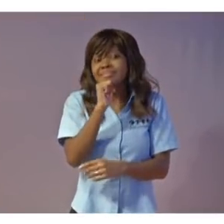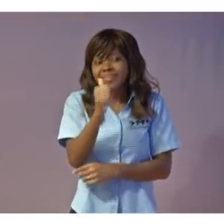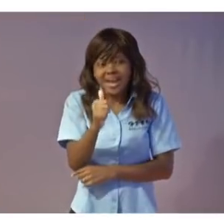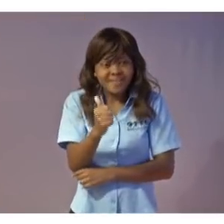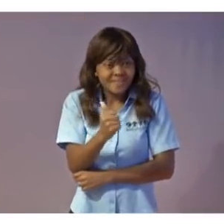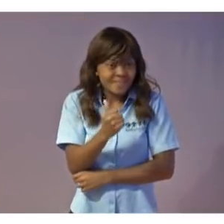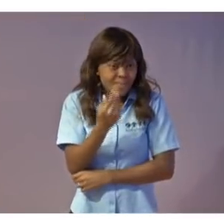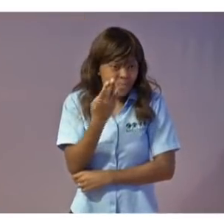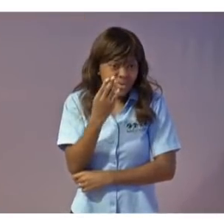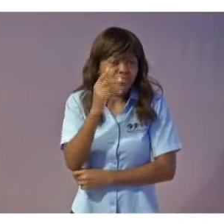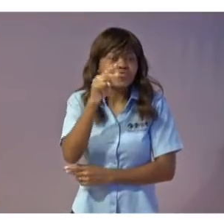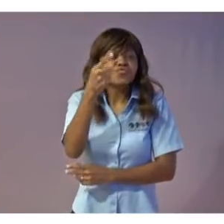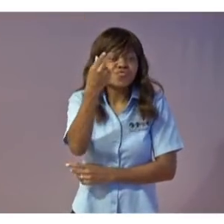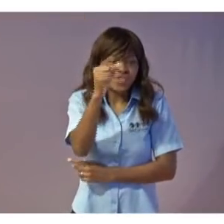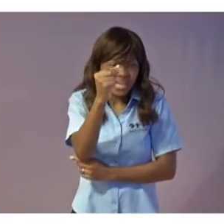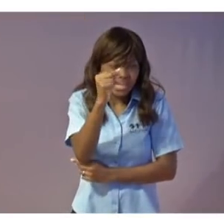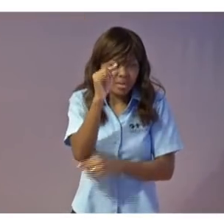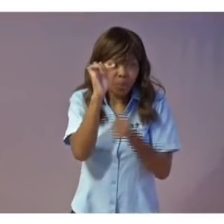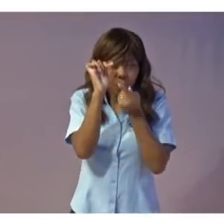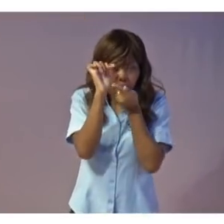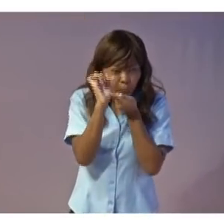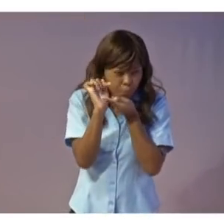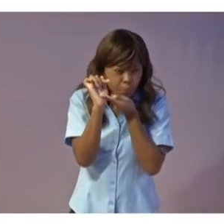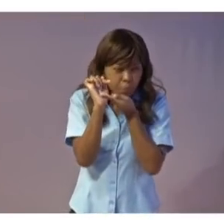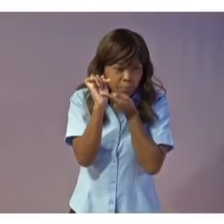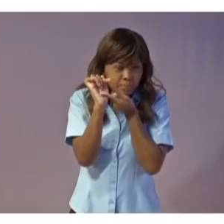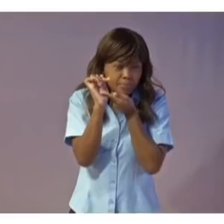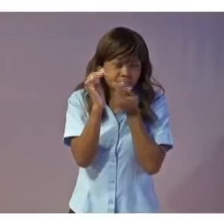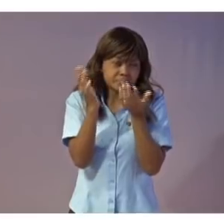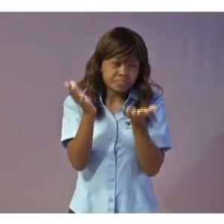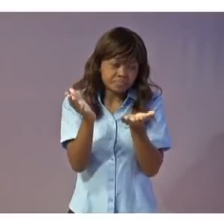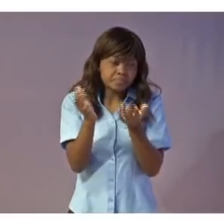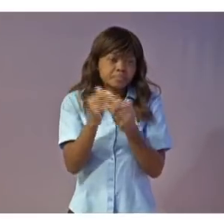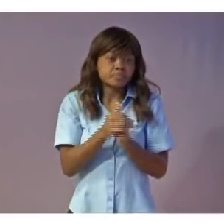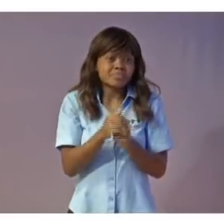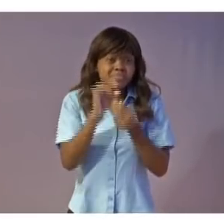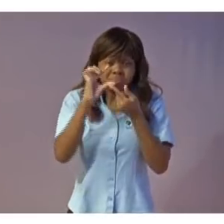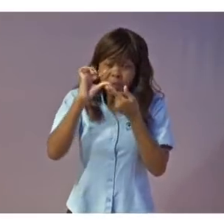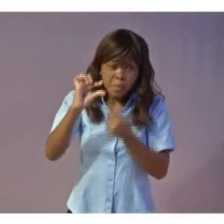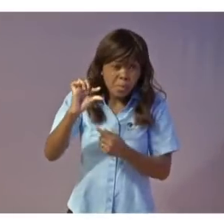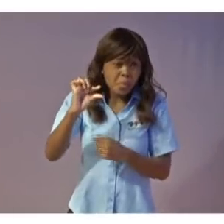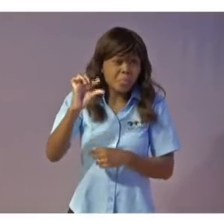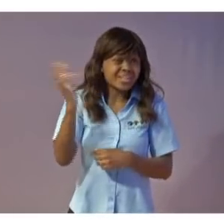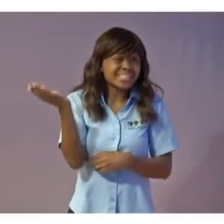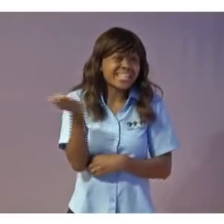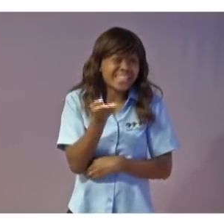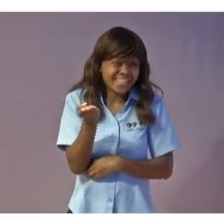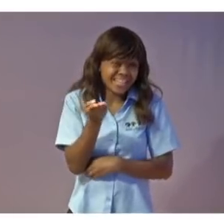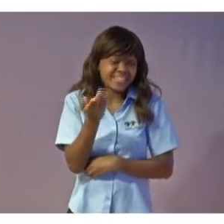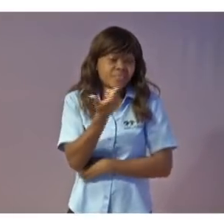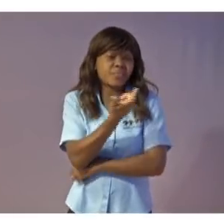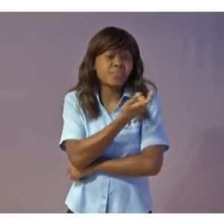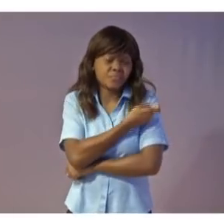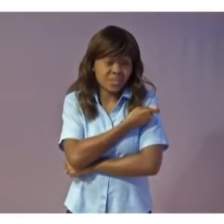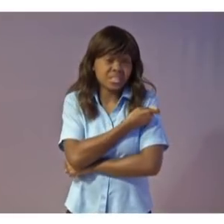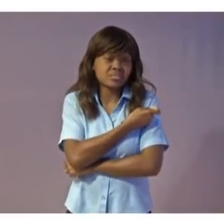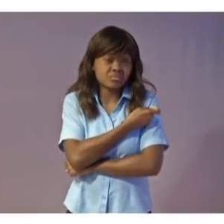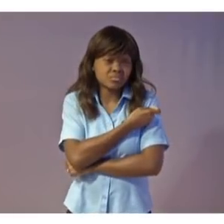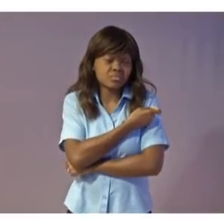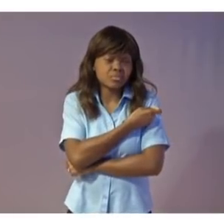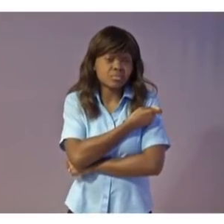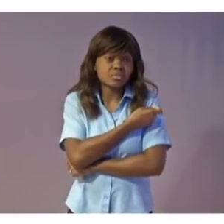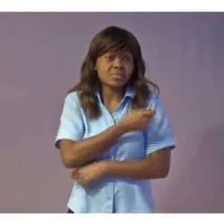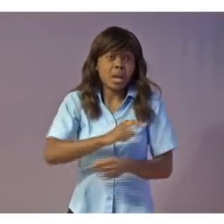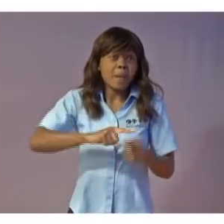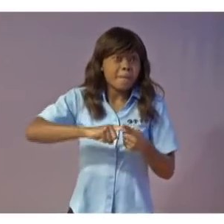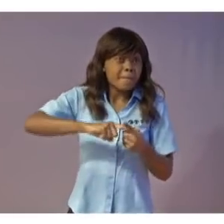So deepest condolences to Kenny's family, but the promise of vaccination is to significantly reduce